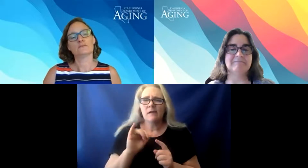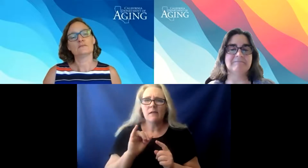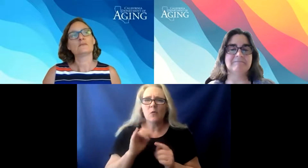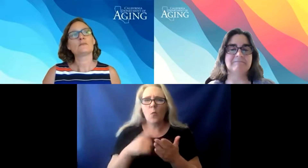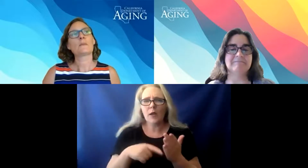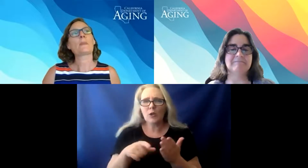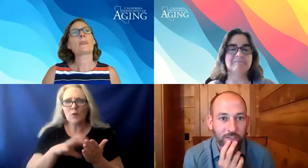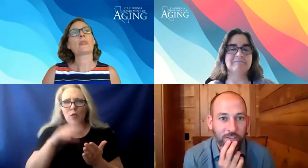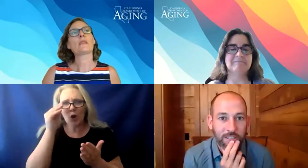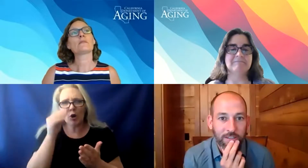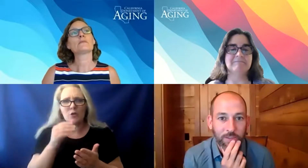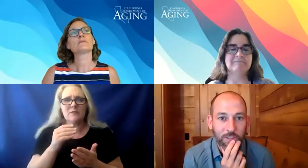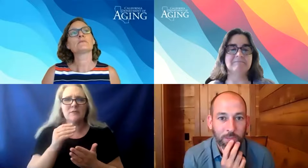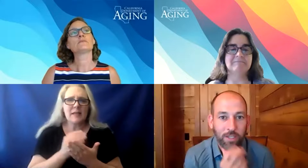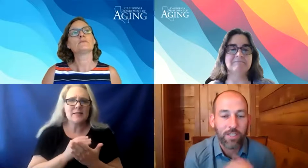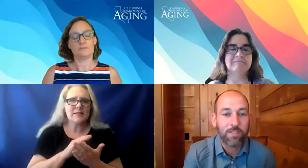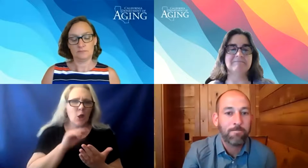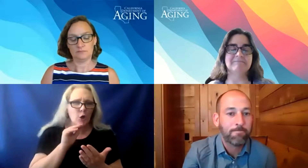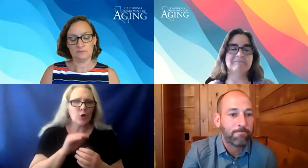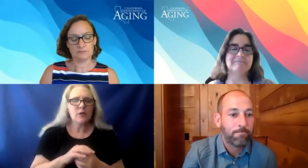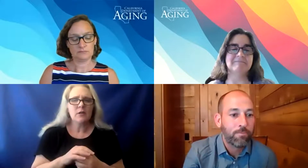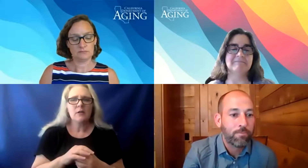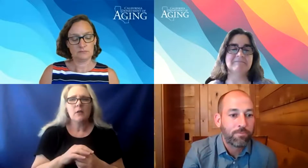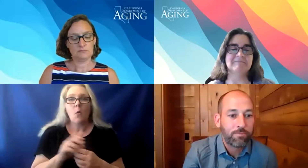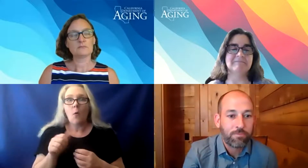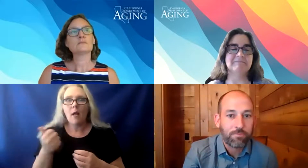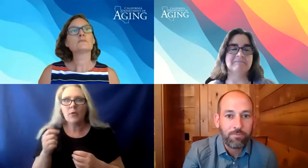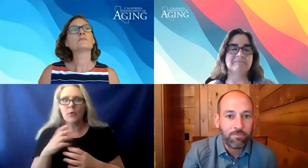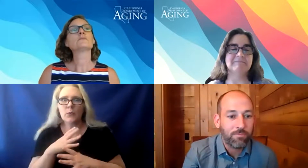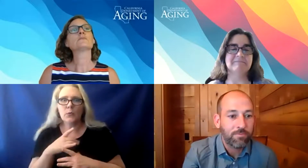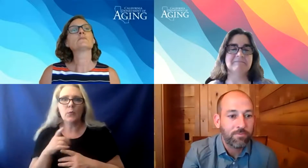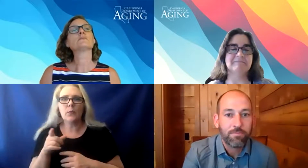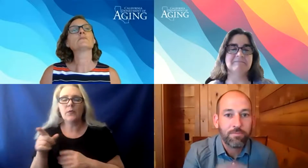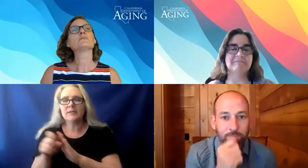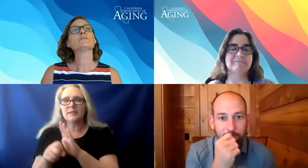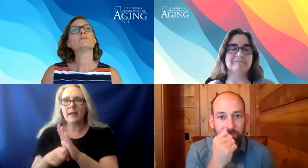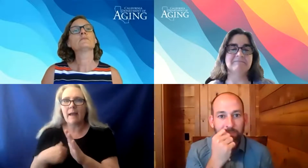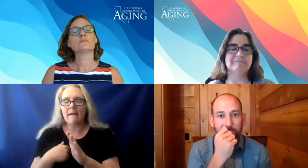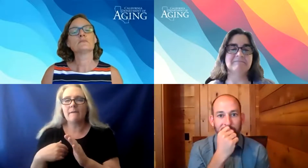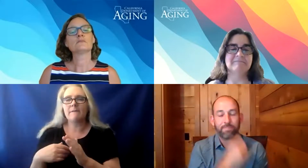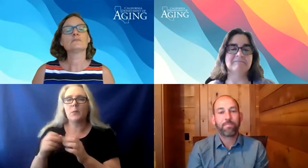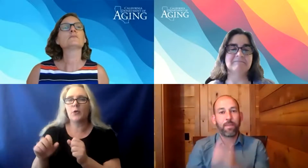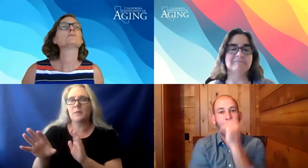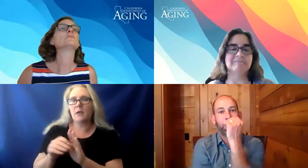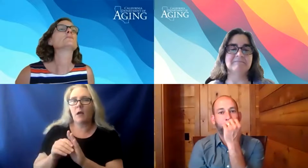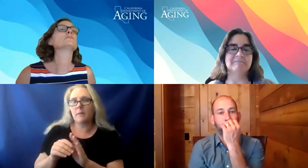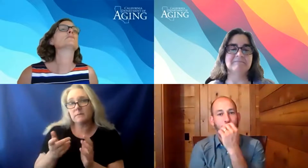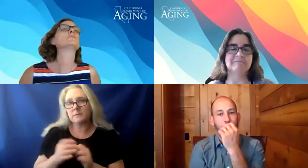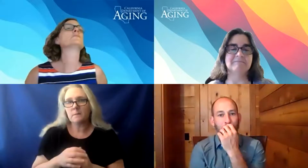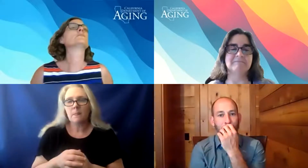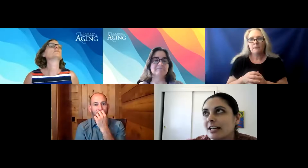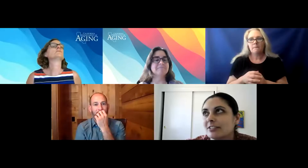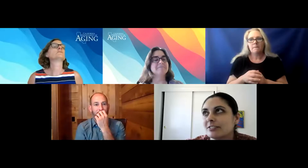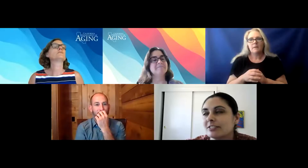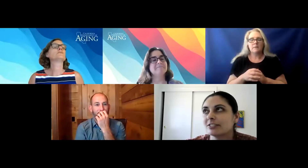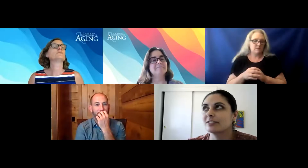things that are happening in other parts of the state that we should be plugging into? Yeah, I mean, it's a good question. And one of kind of a question